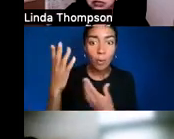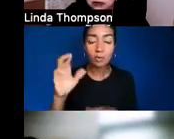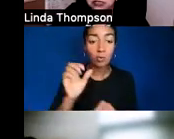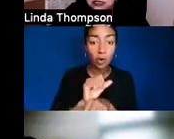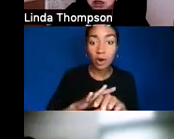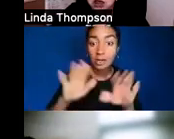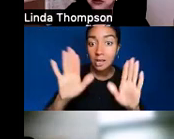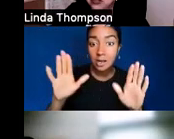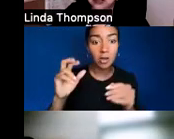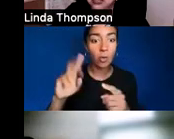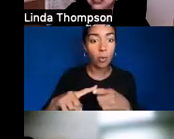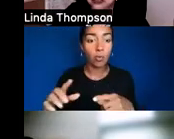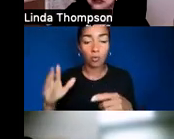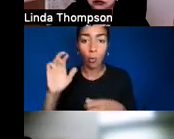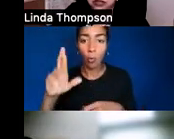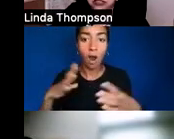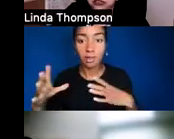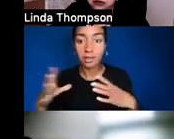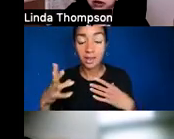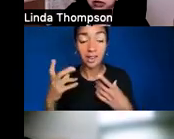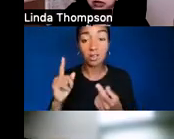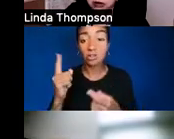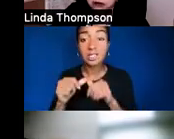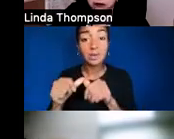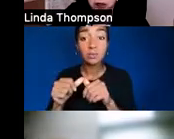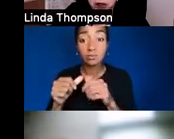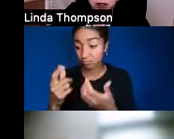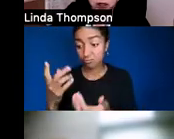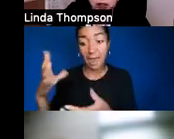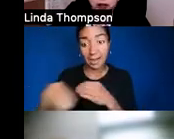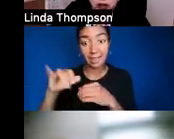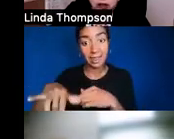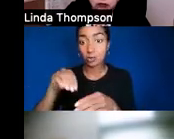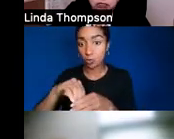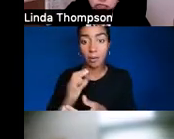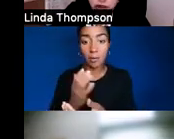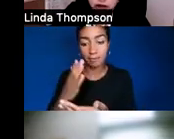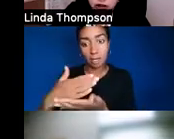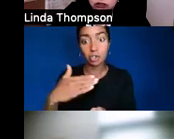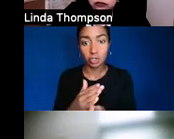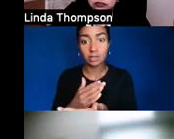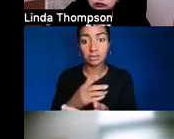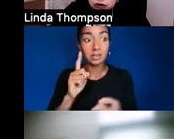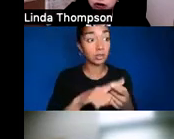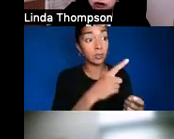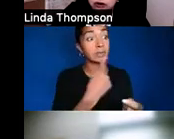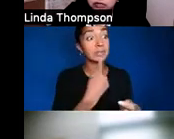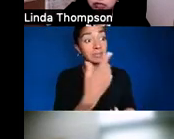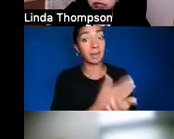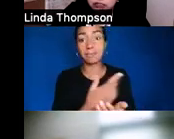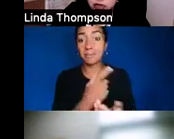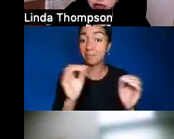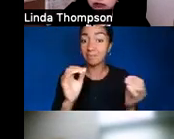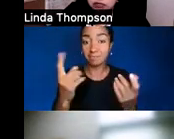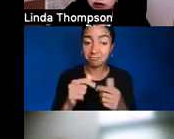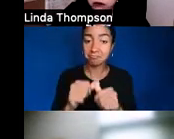somebody makes me stop. And they didn't. I just kept writing it in. We should have a culture of support around